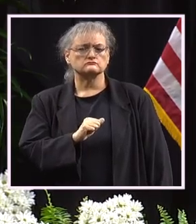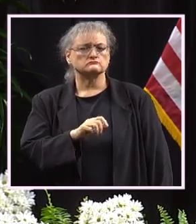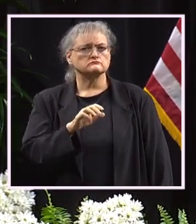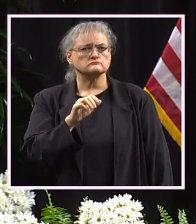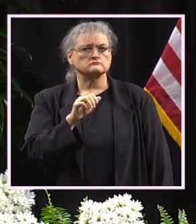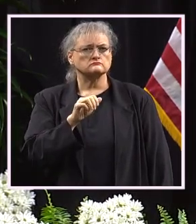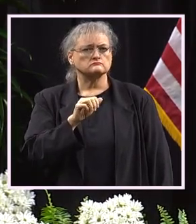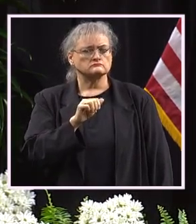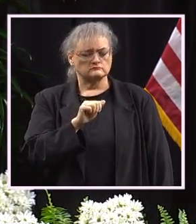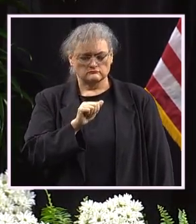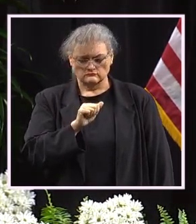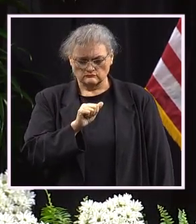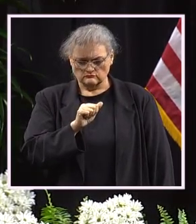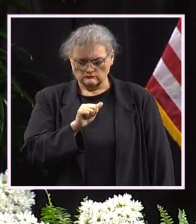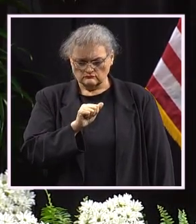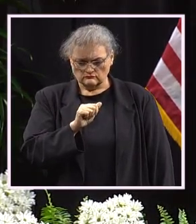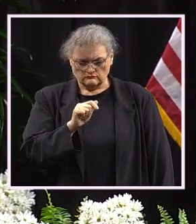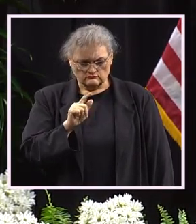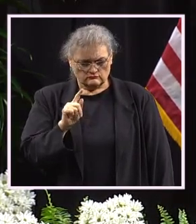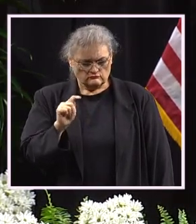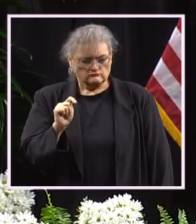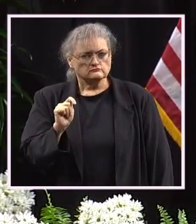Harburka Tusing.